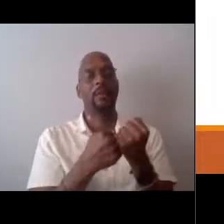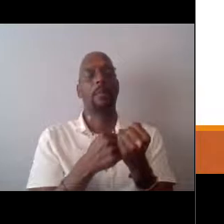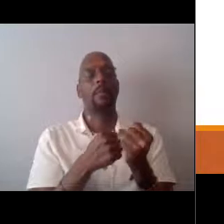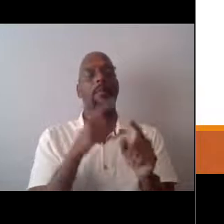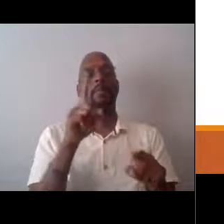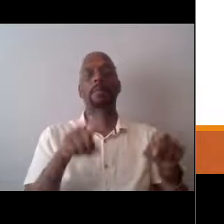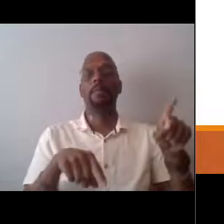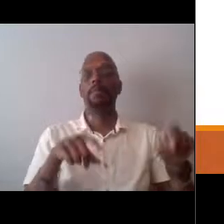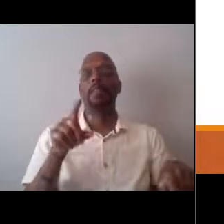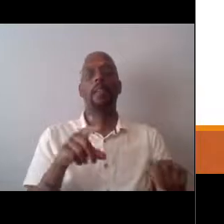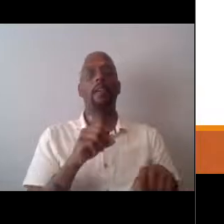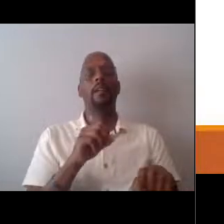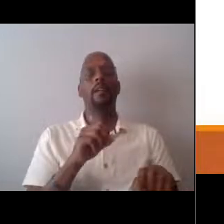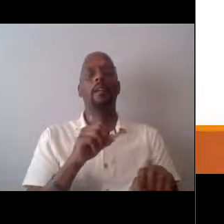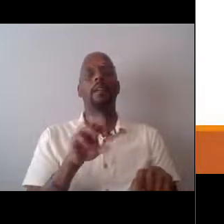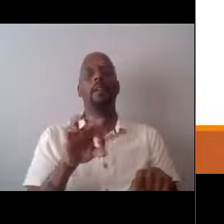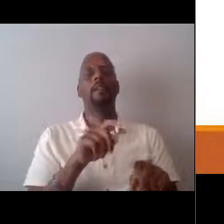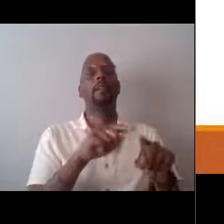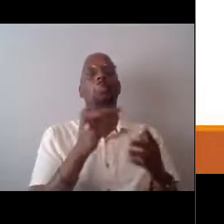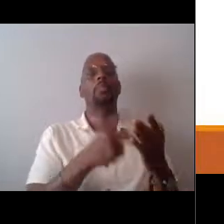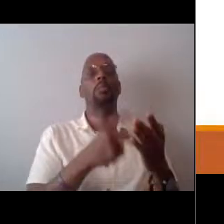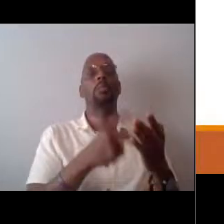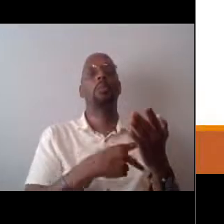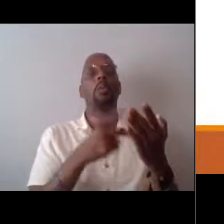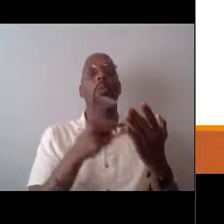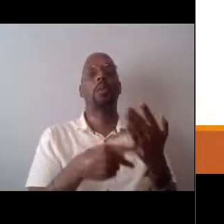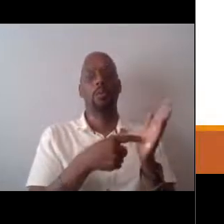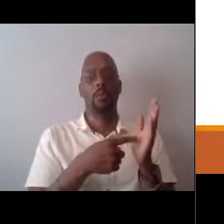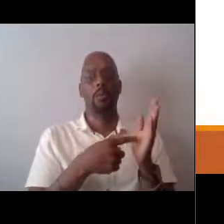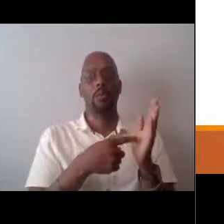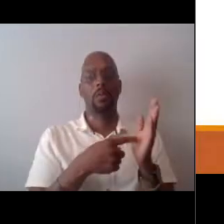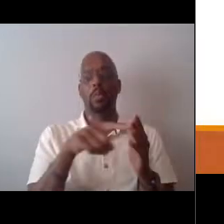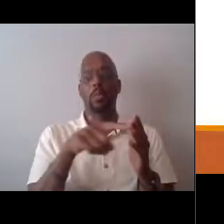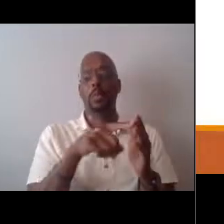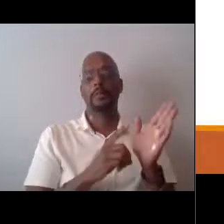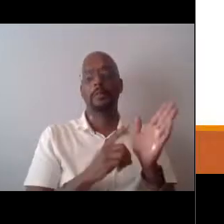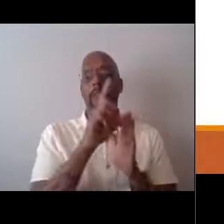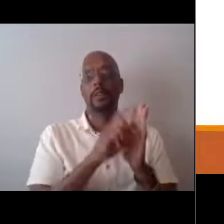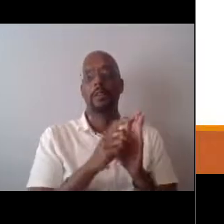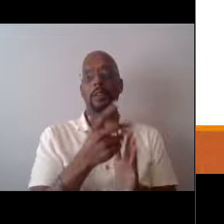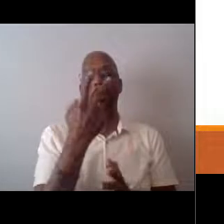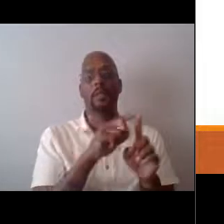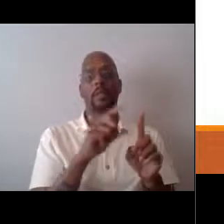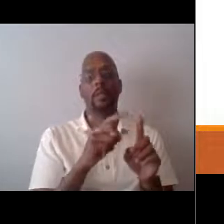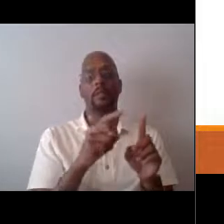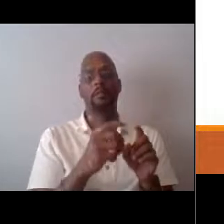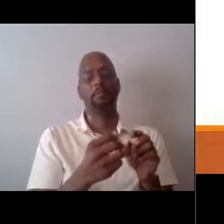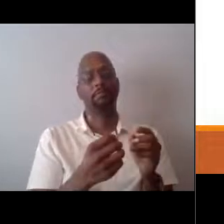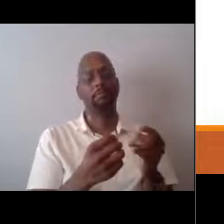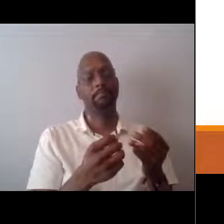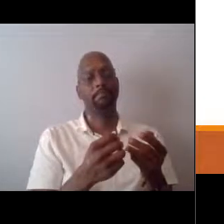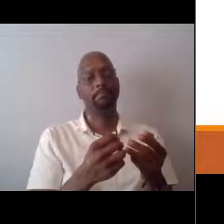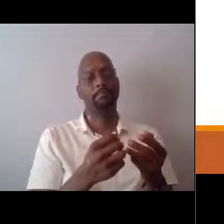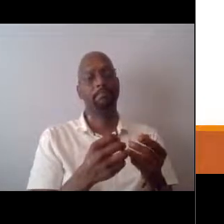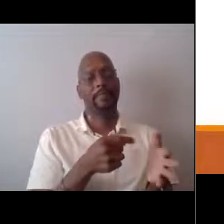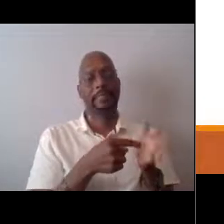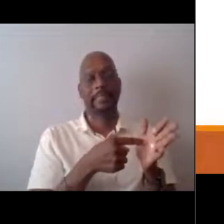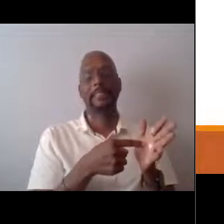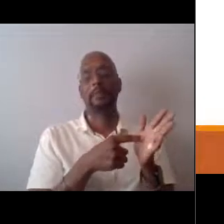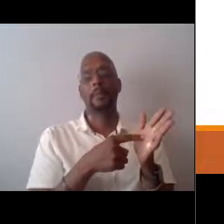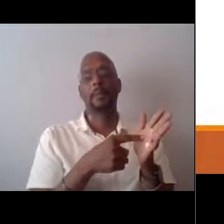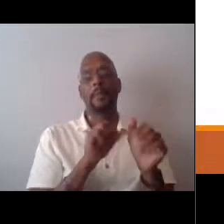within different program requirements, we've come up with 3 distinct screening scenarios that can be used